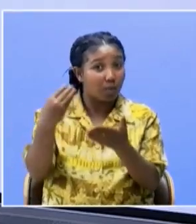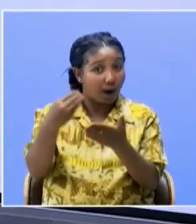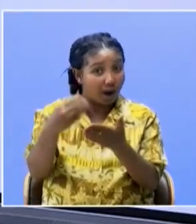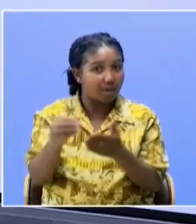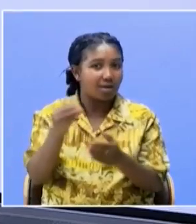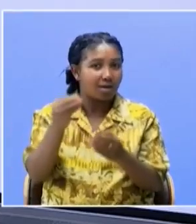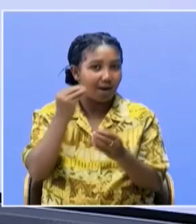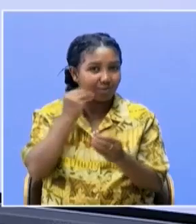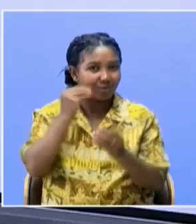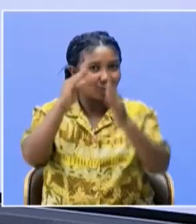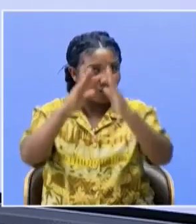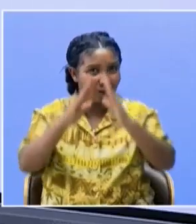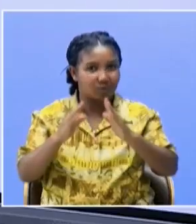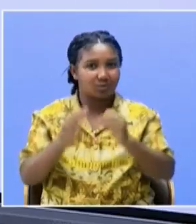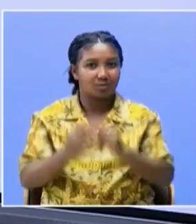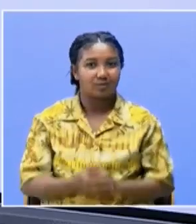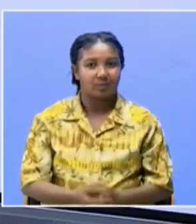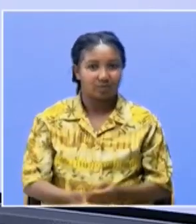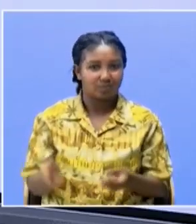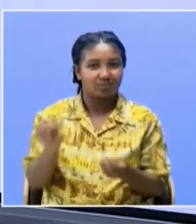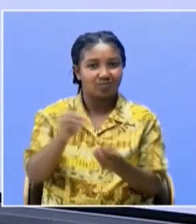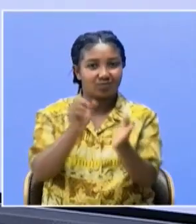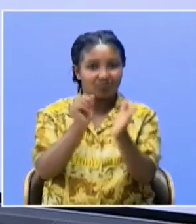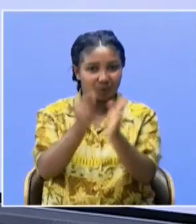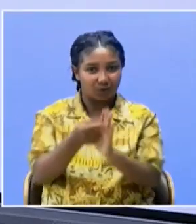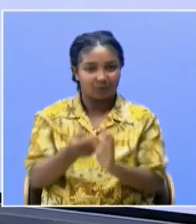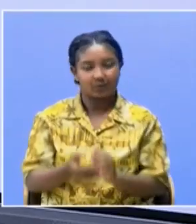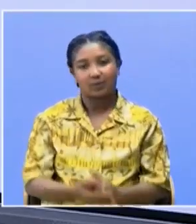Let me give you more. It